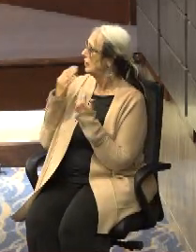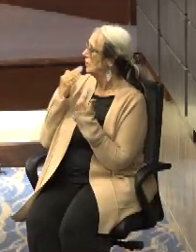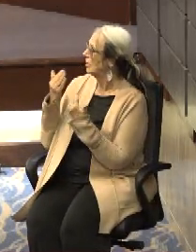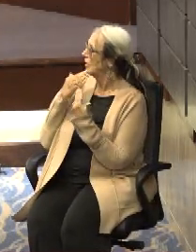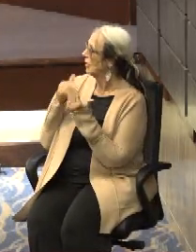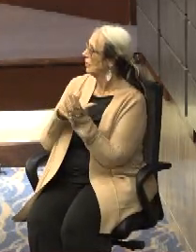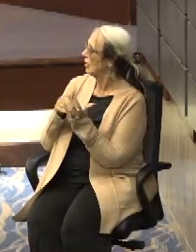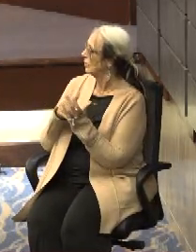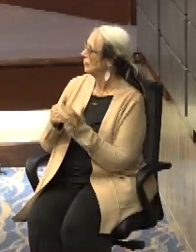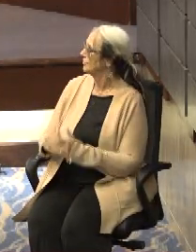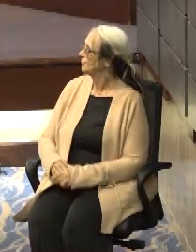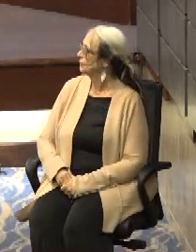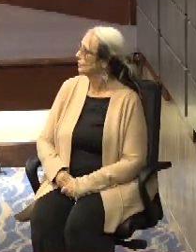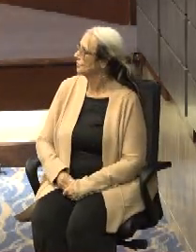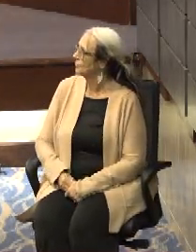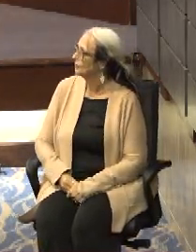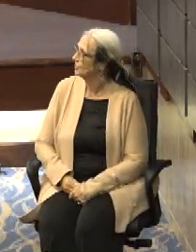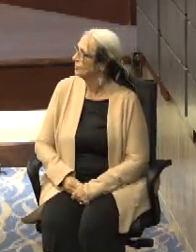Thank you.